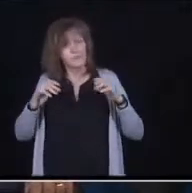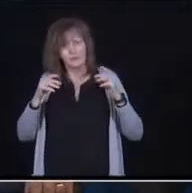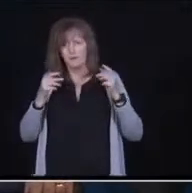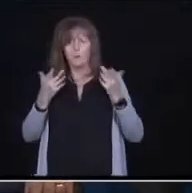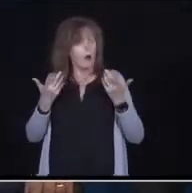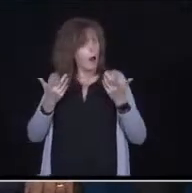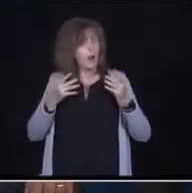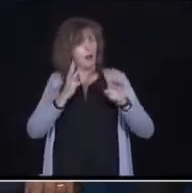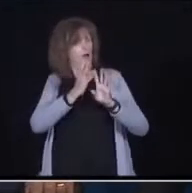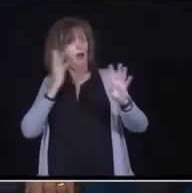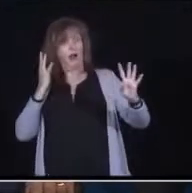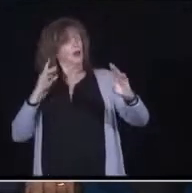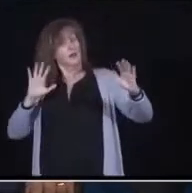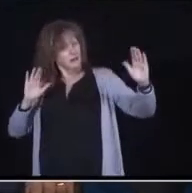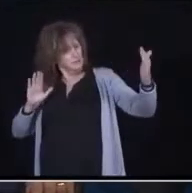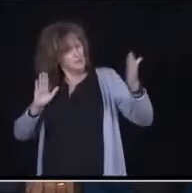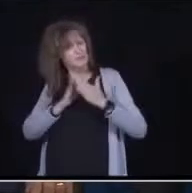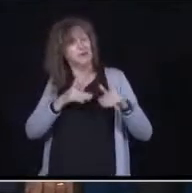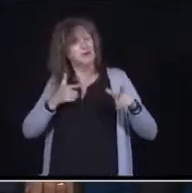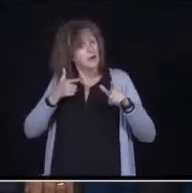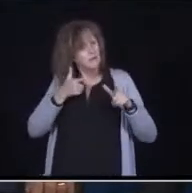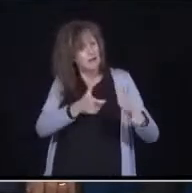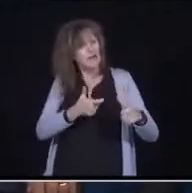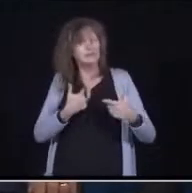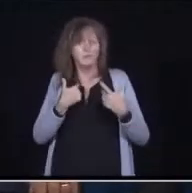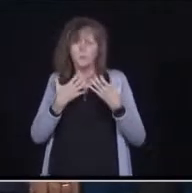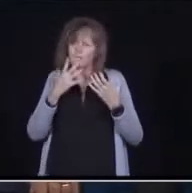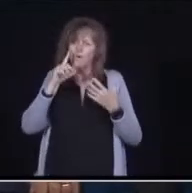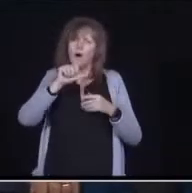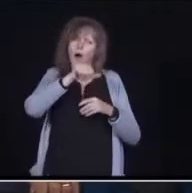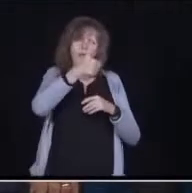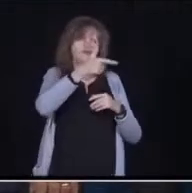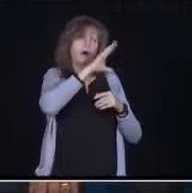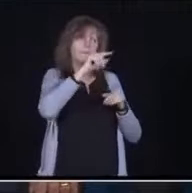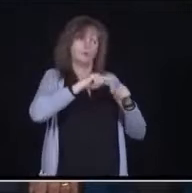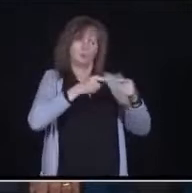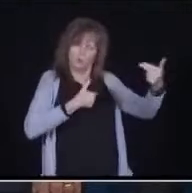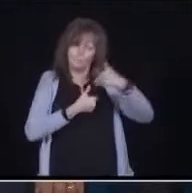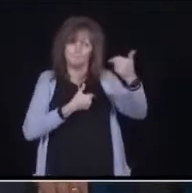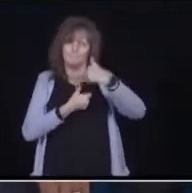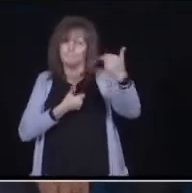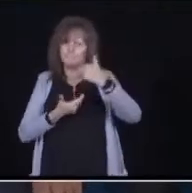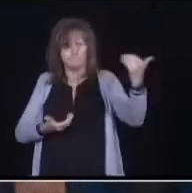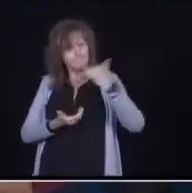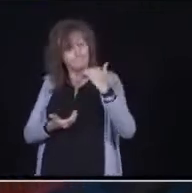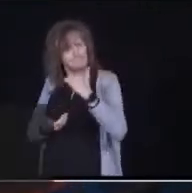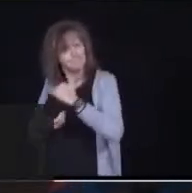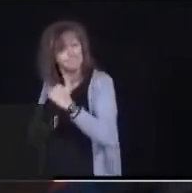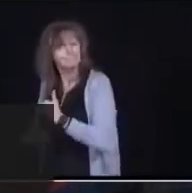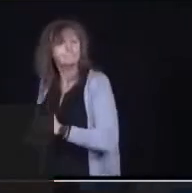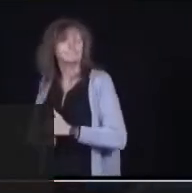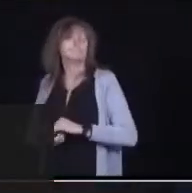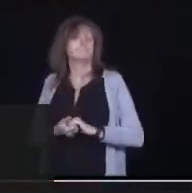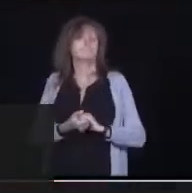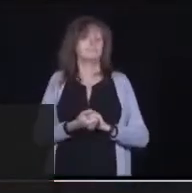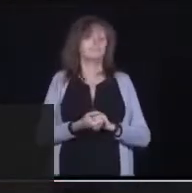we're waiting for some of these other online partners to begin their tests as well. Follow up?